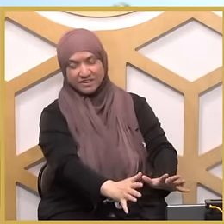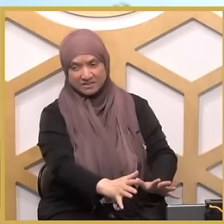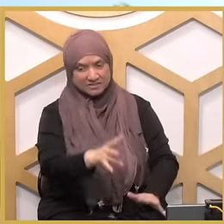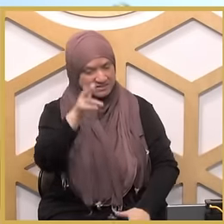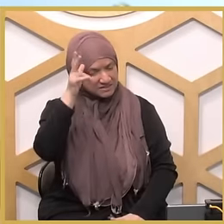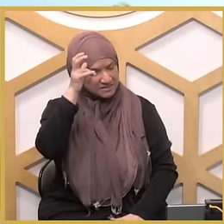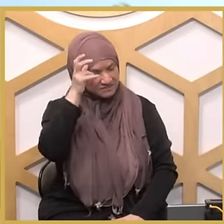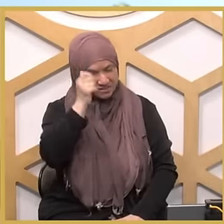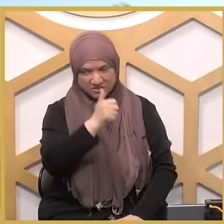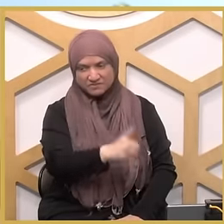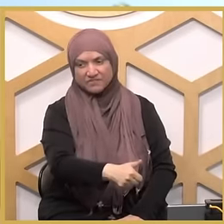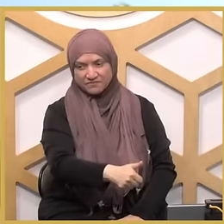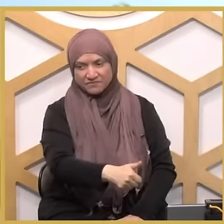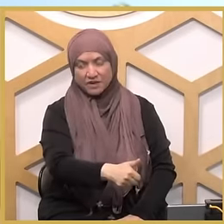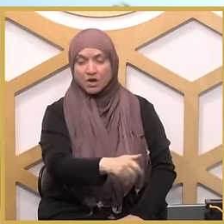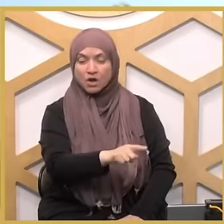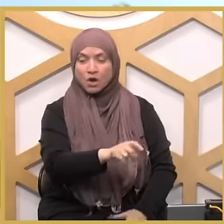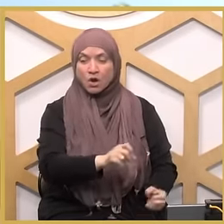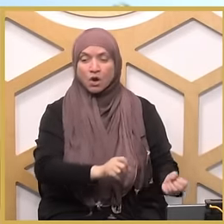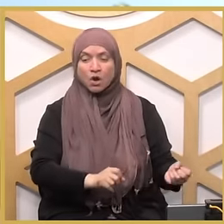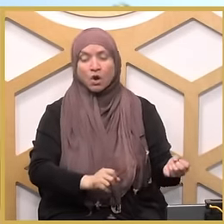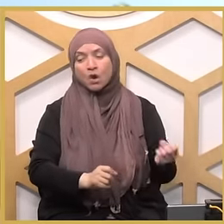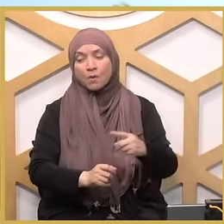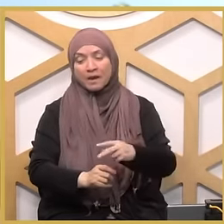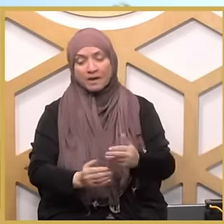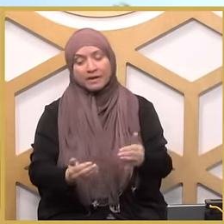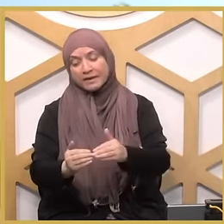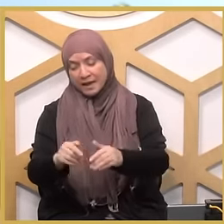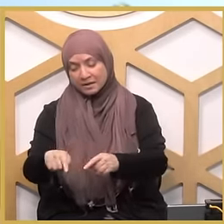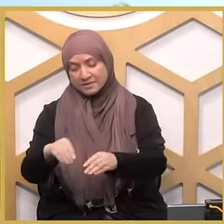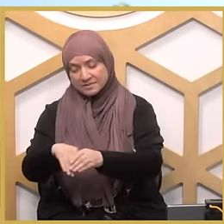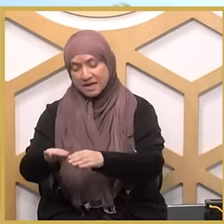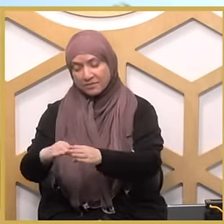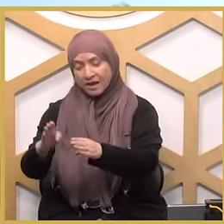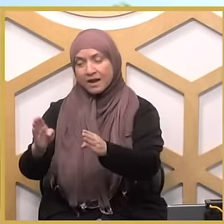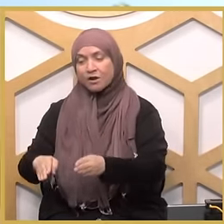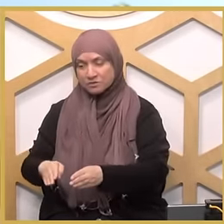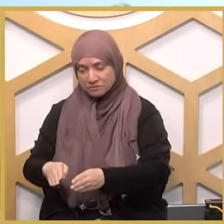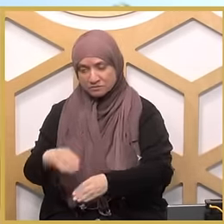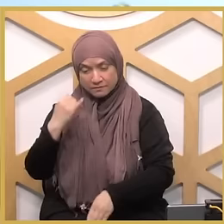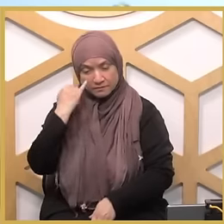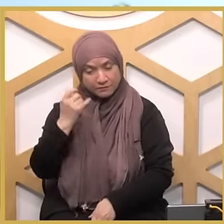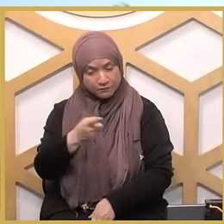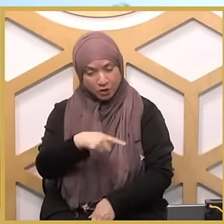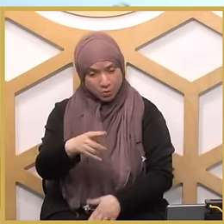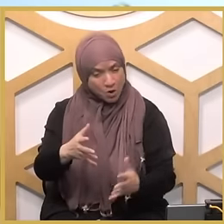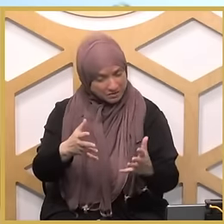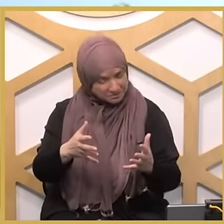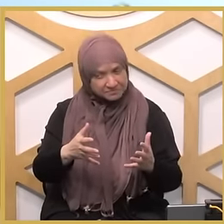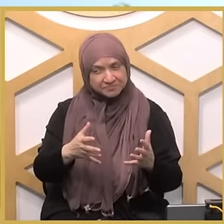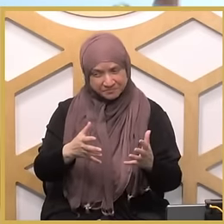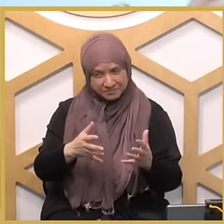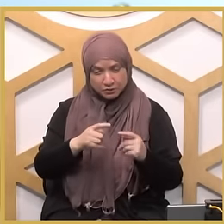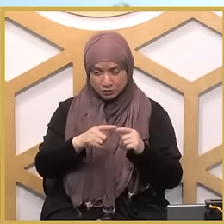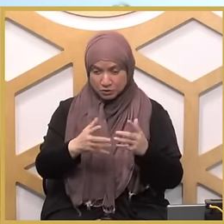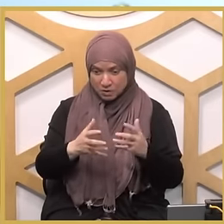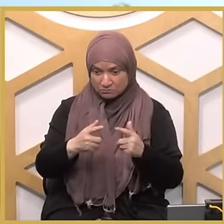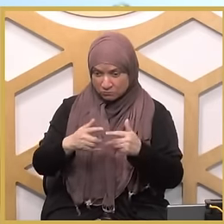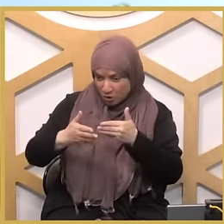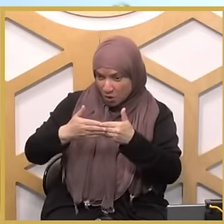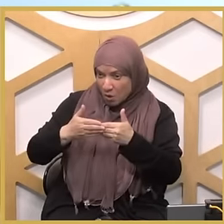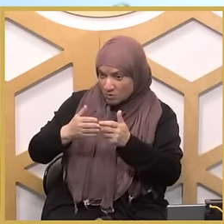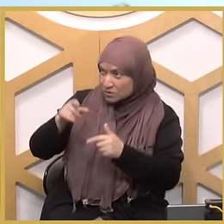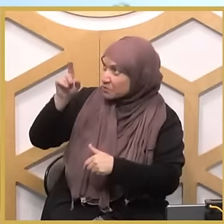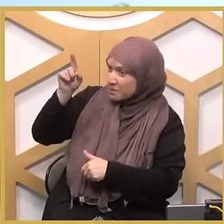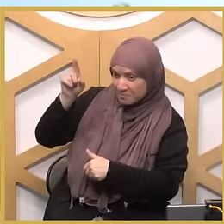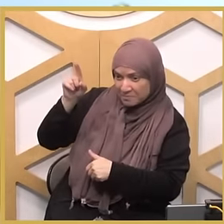safe. And then if you are looking to be in a state of ihsan, in a state of true closeness to Allah subhanahu wa ta'ala, utruk nafsak wa